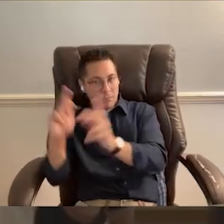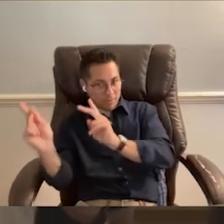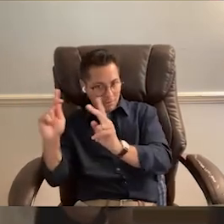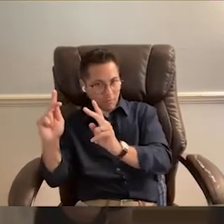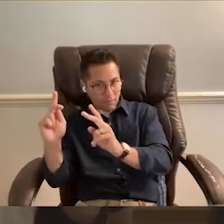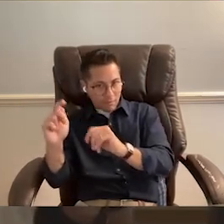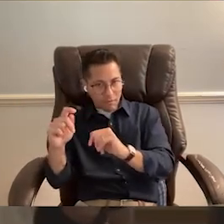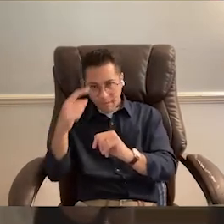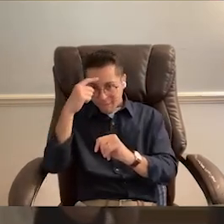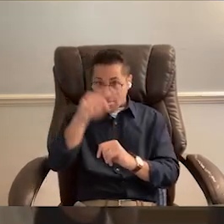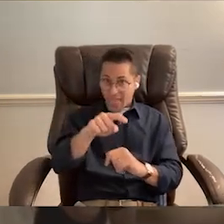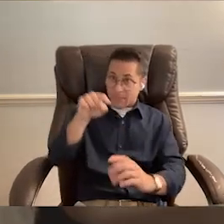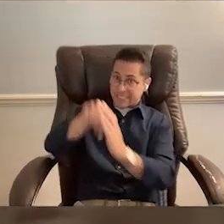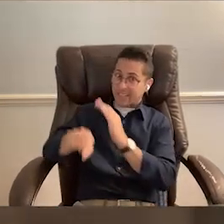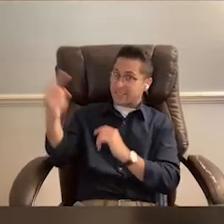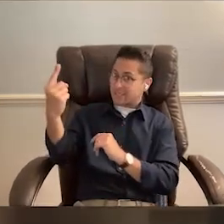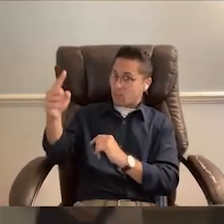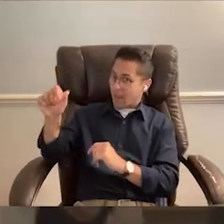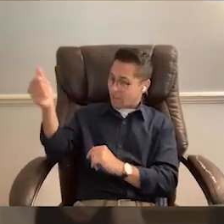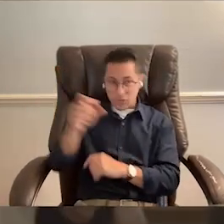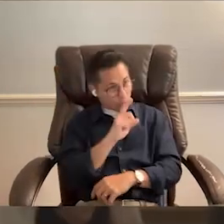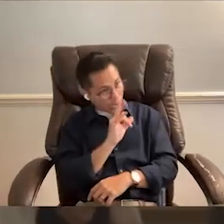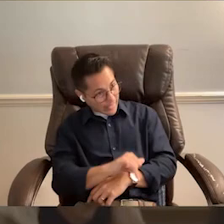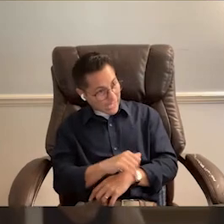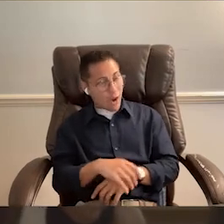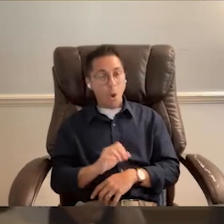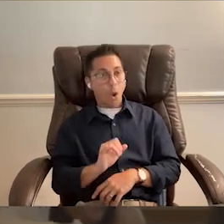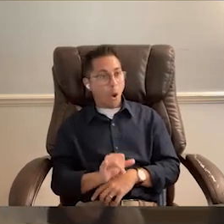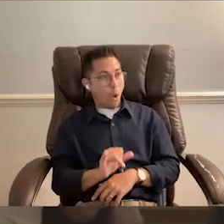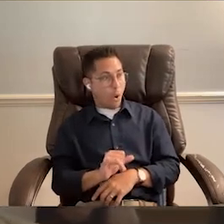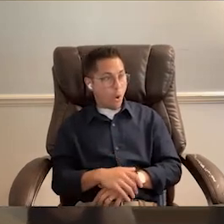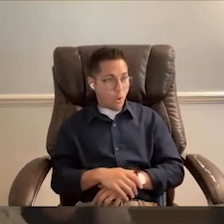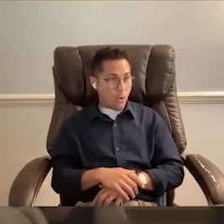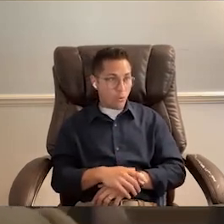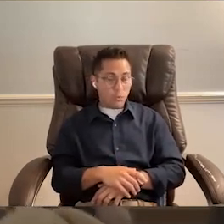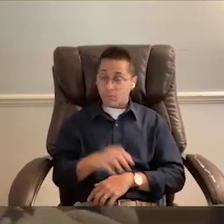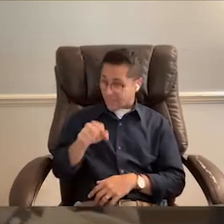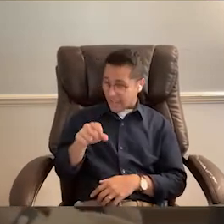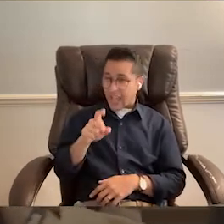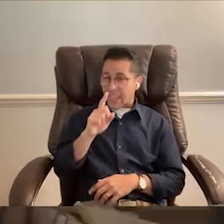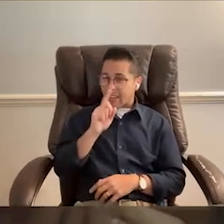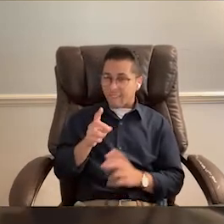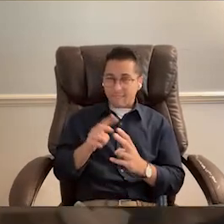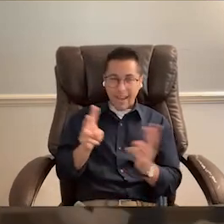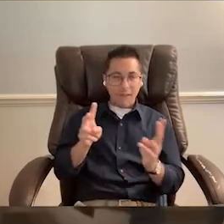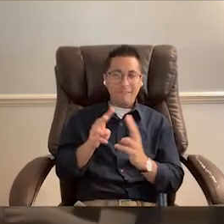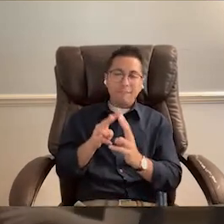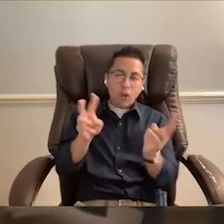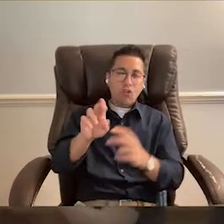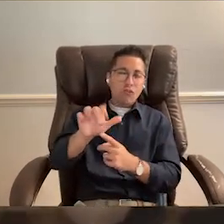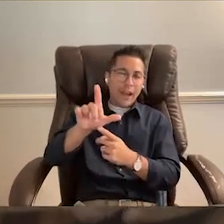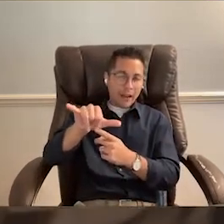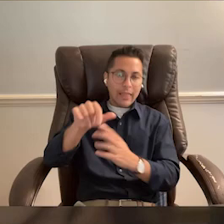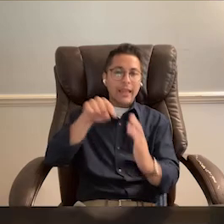killed or harmed by other people than to be for them To to kill harm somebody else? somebody else. Really?